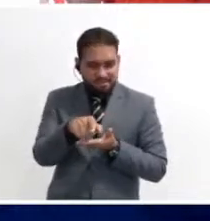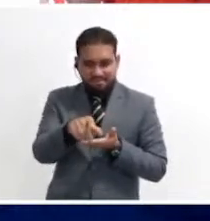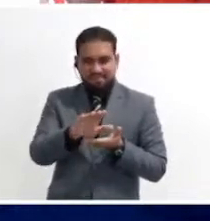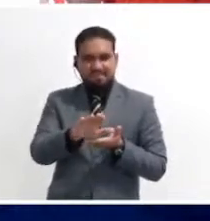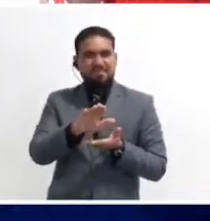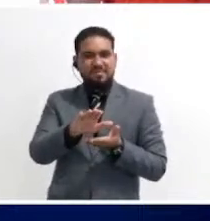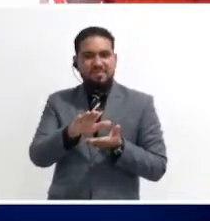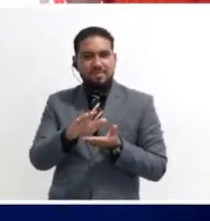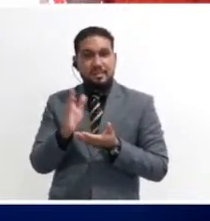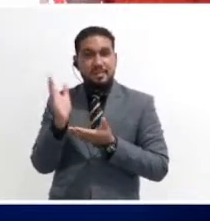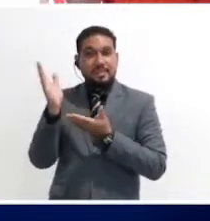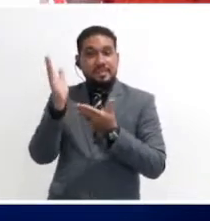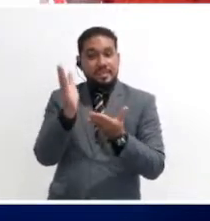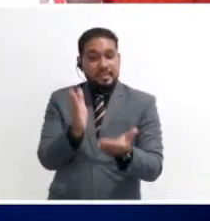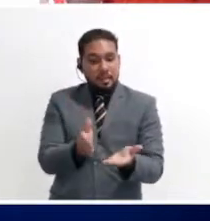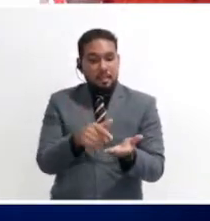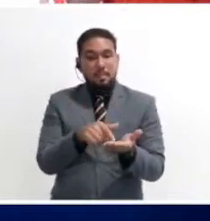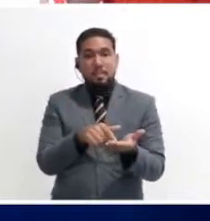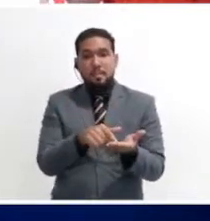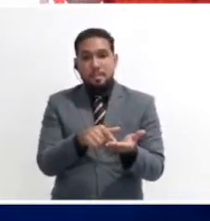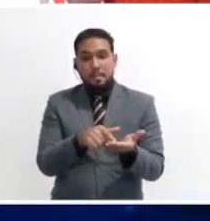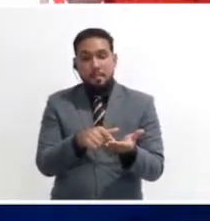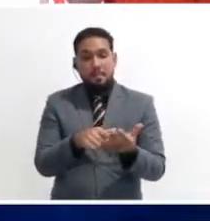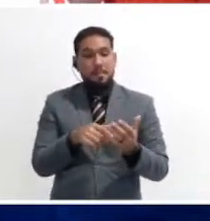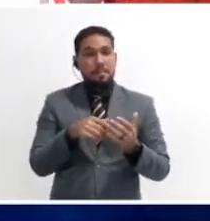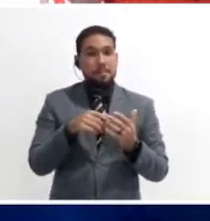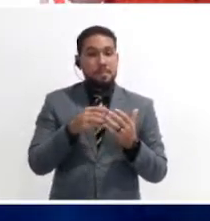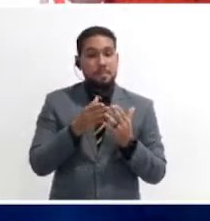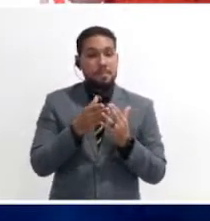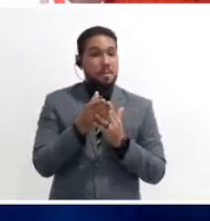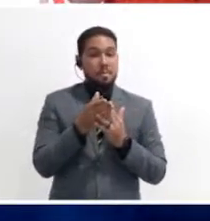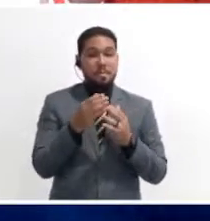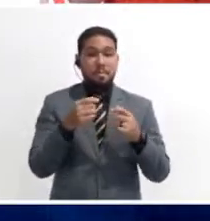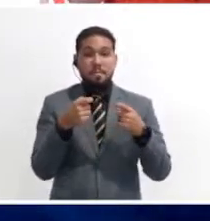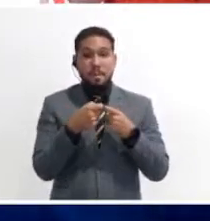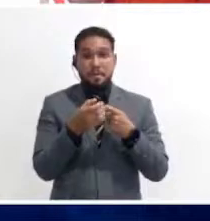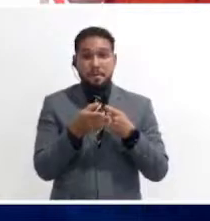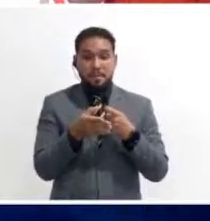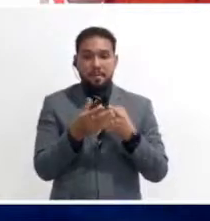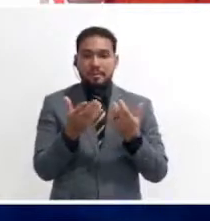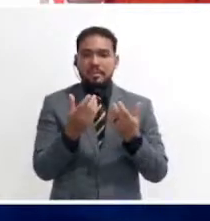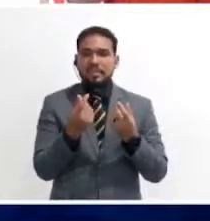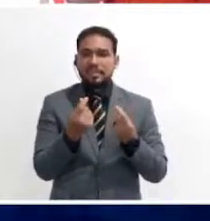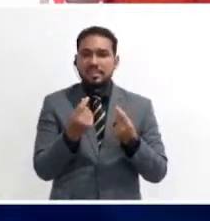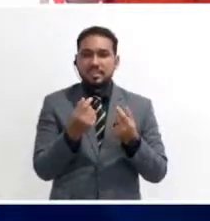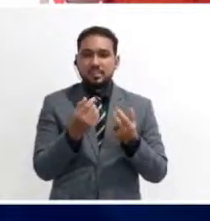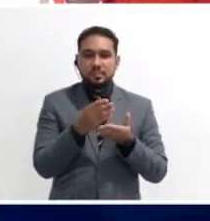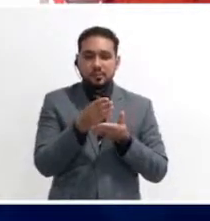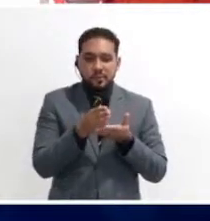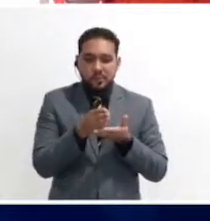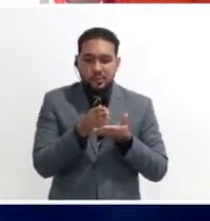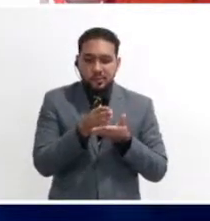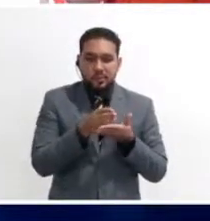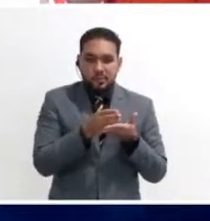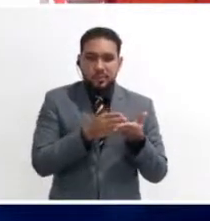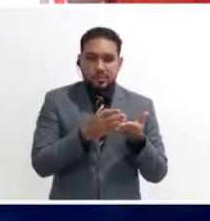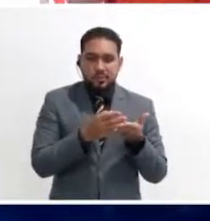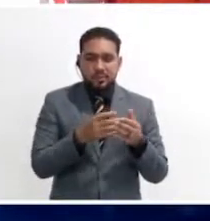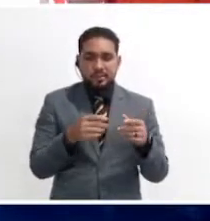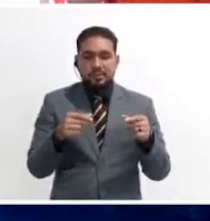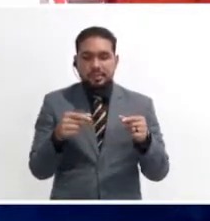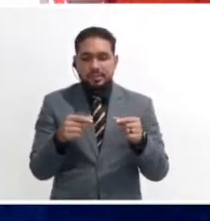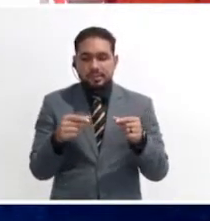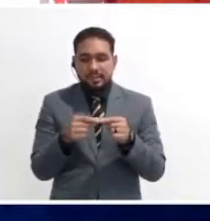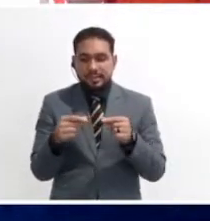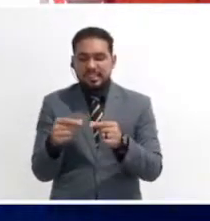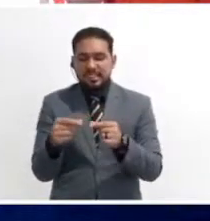we dice it into individual chips, and then we package those individual chips. But for wafer level packaging,